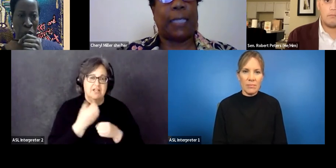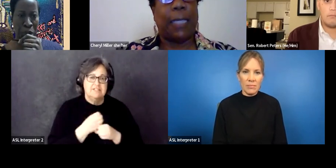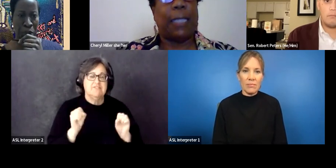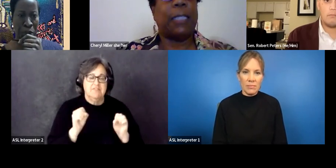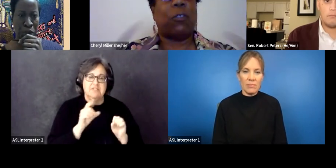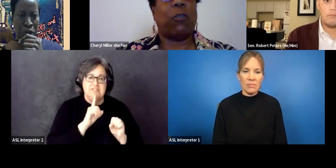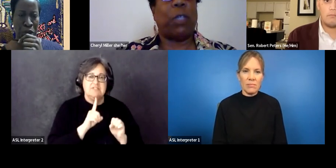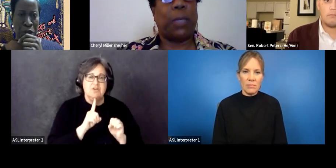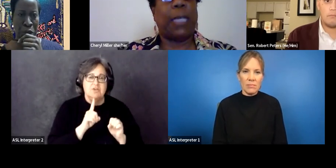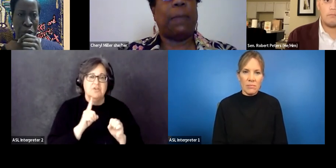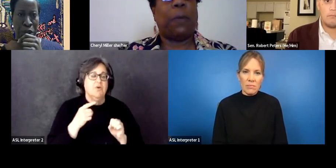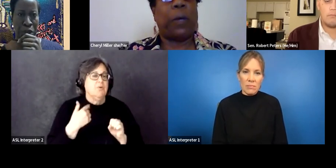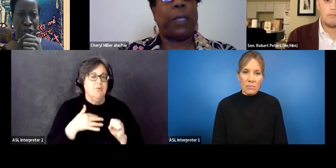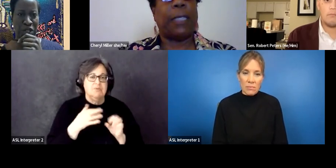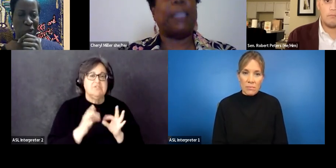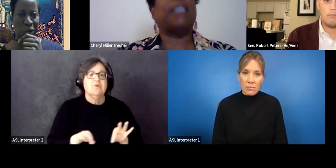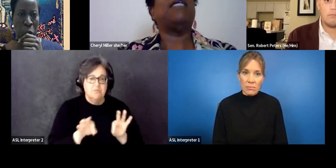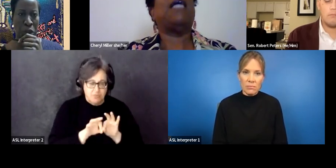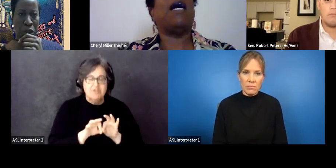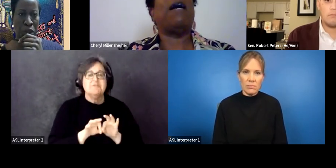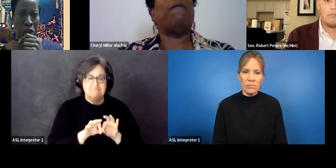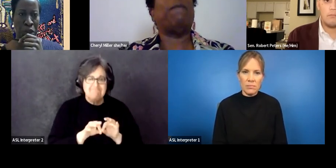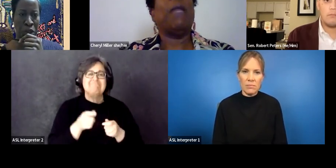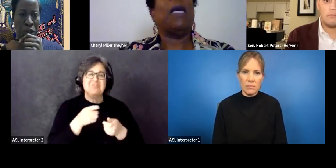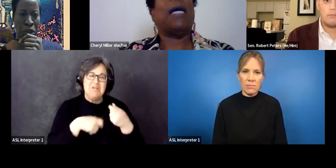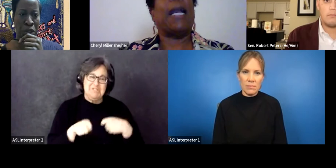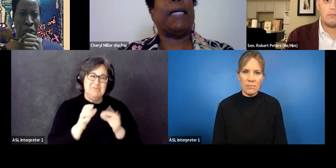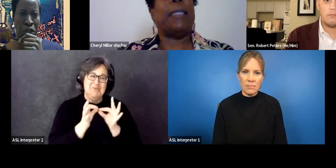think is extremely important.